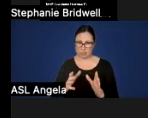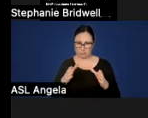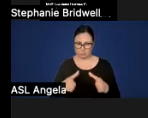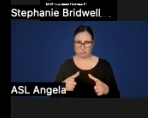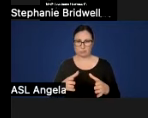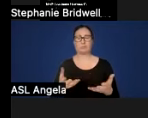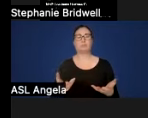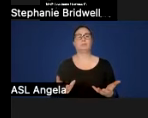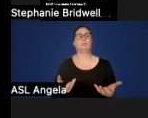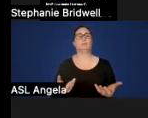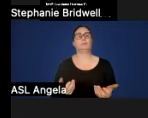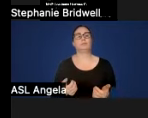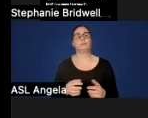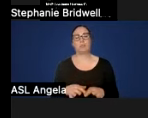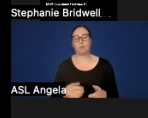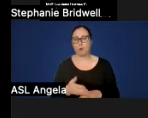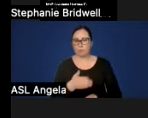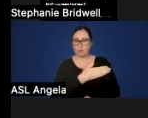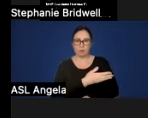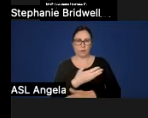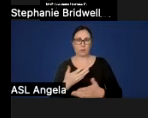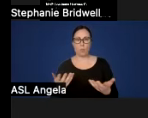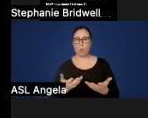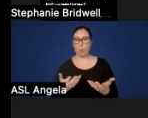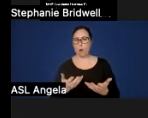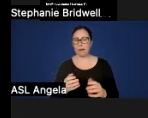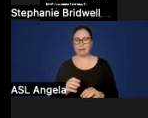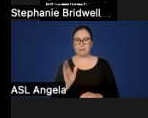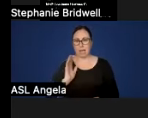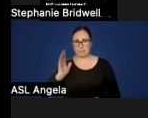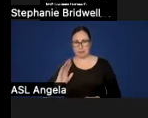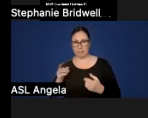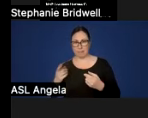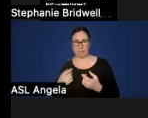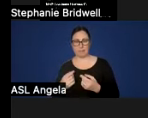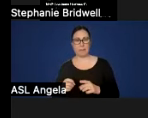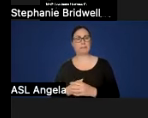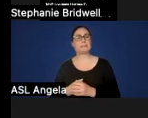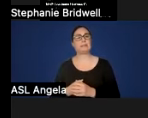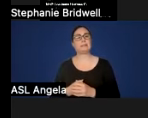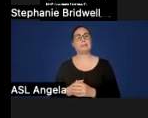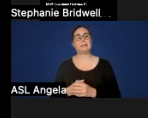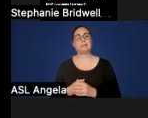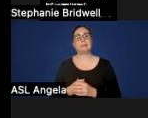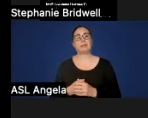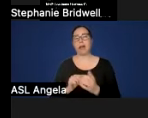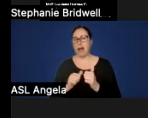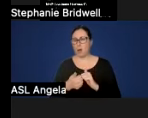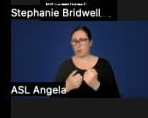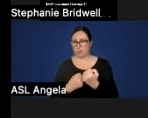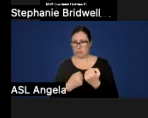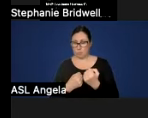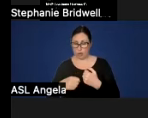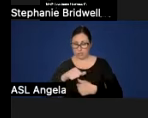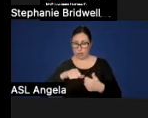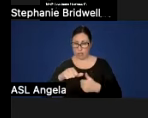or improving what it has been. Thinking about how you're going to be supporting each other in the process. You